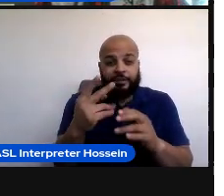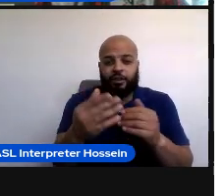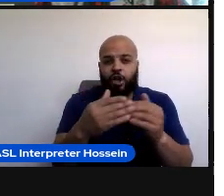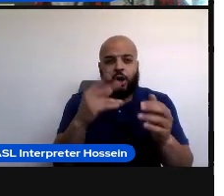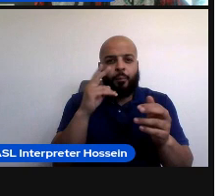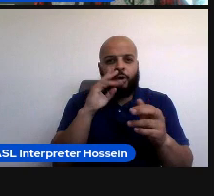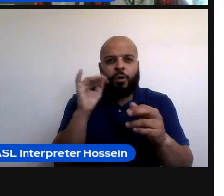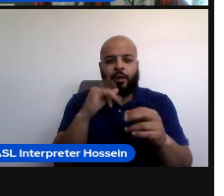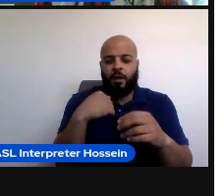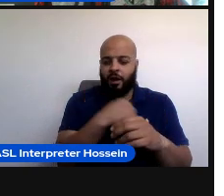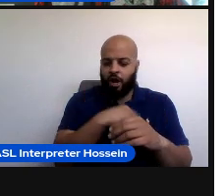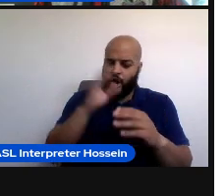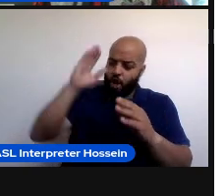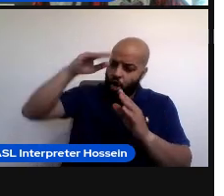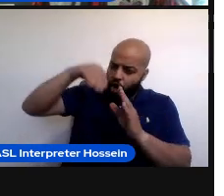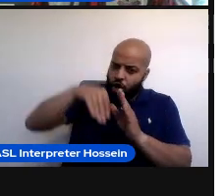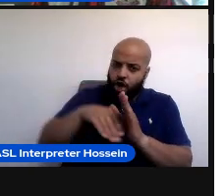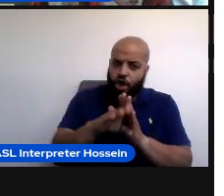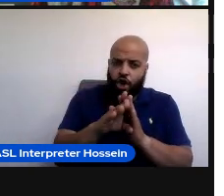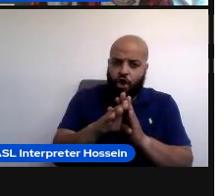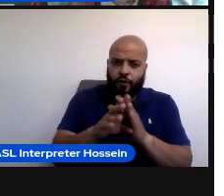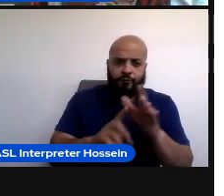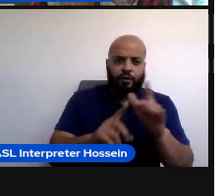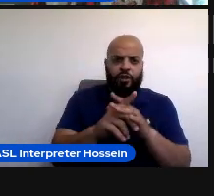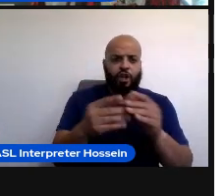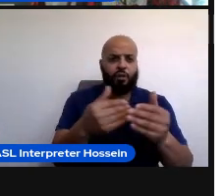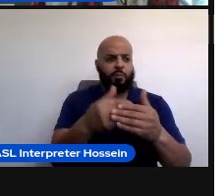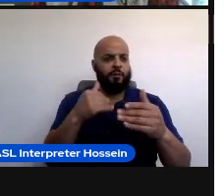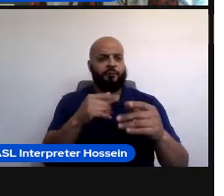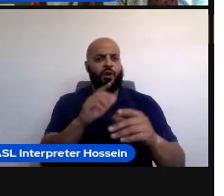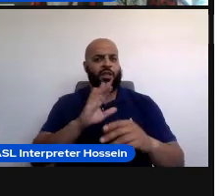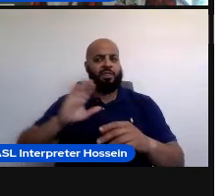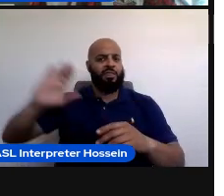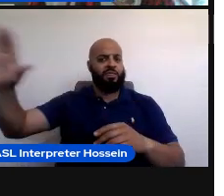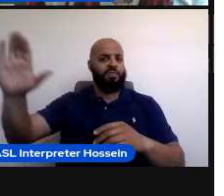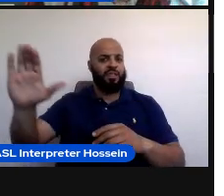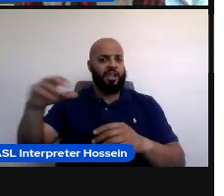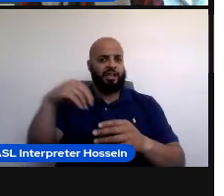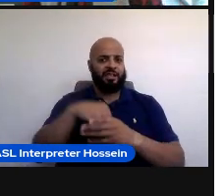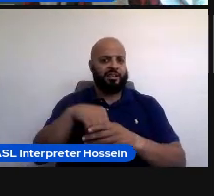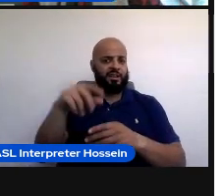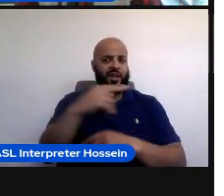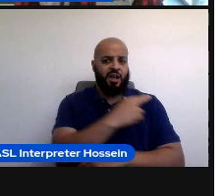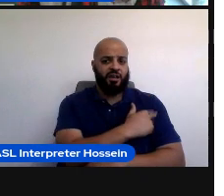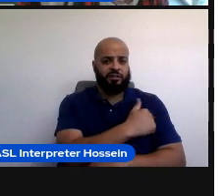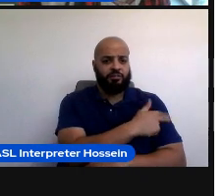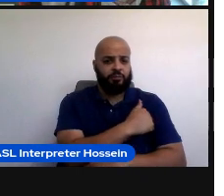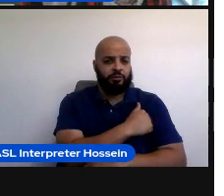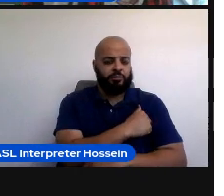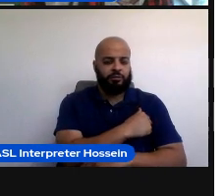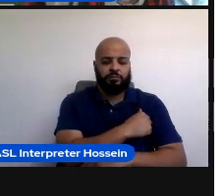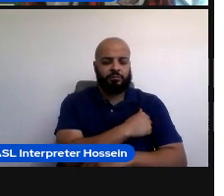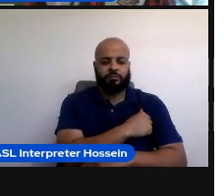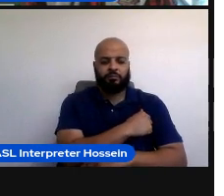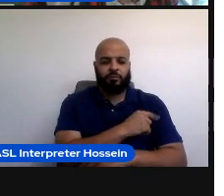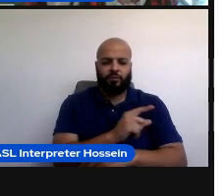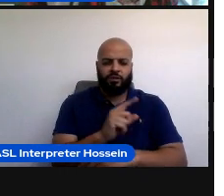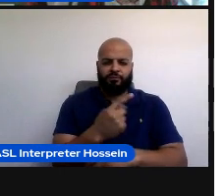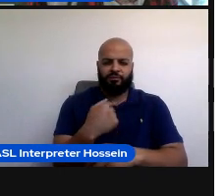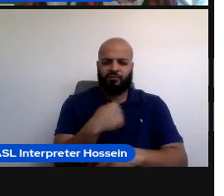like our curves are showing up before the curves in the clinical cases in the hospital. Now, at first, that doesn't seem all that